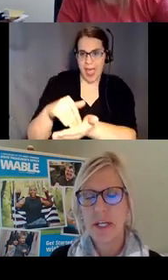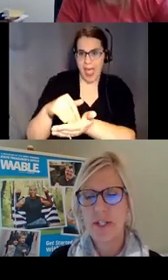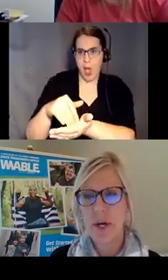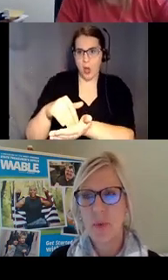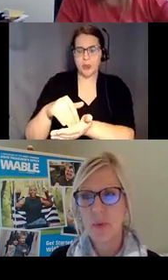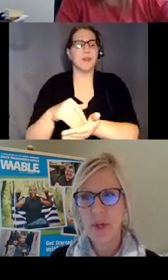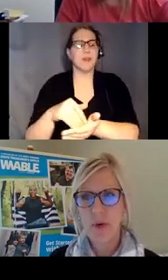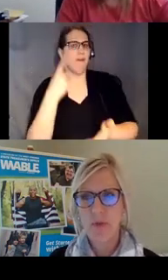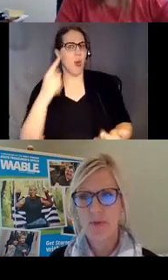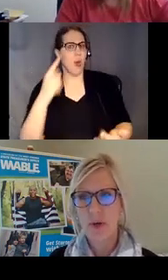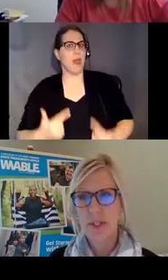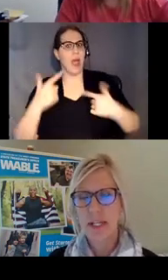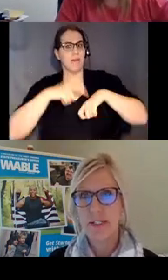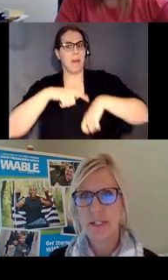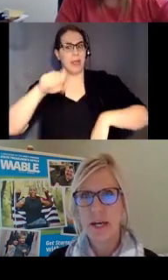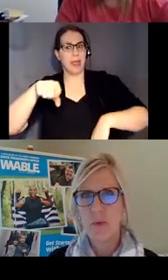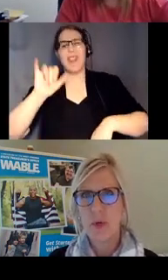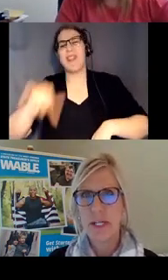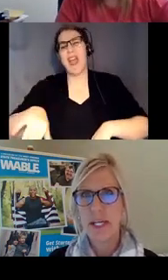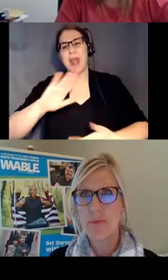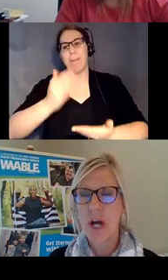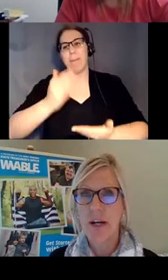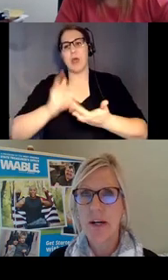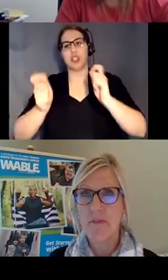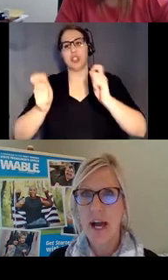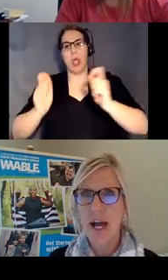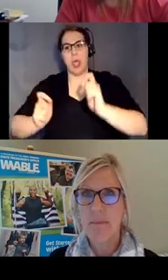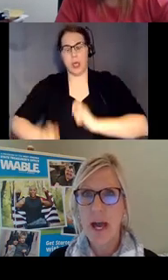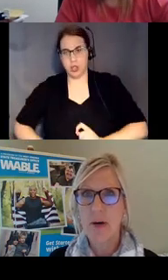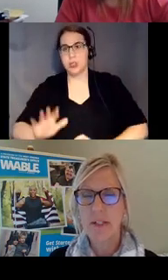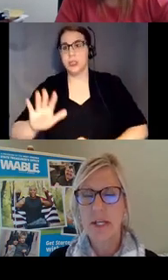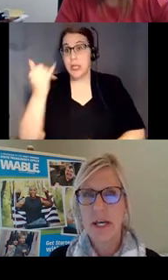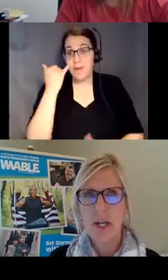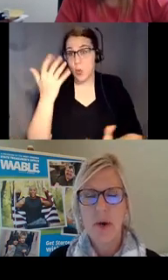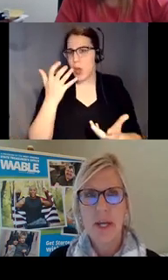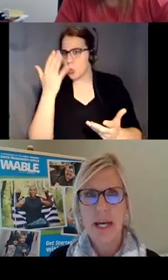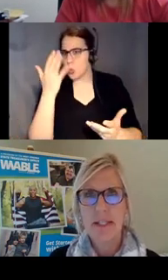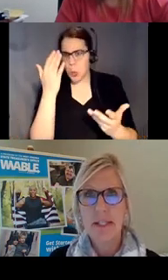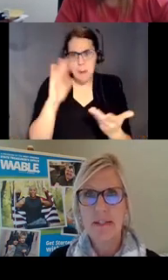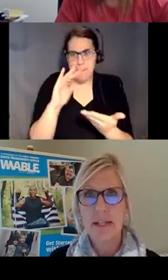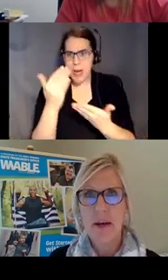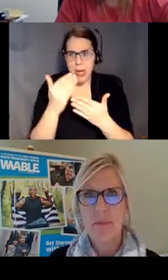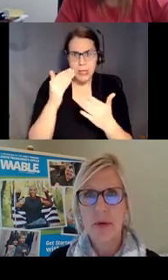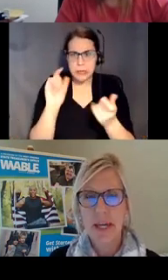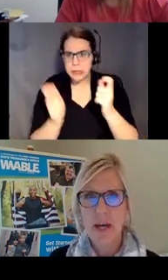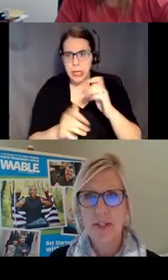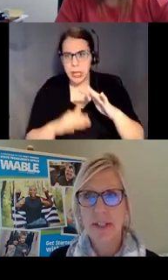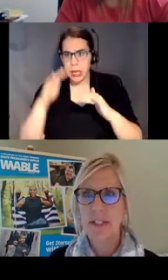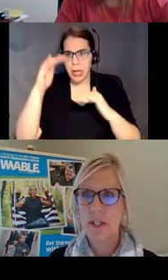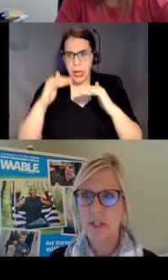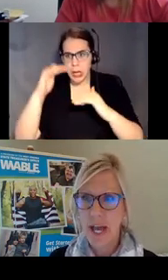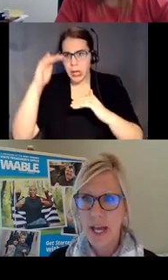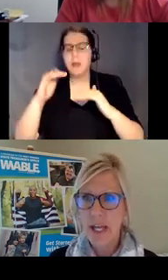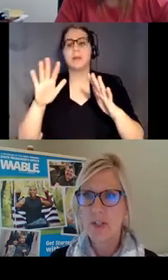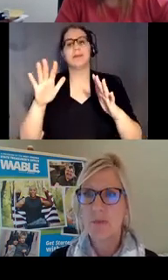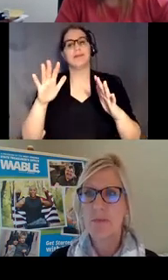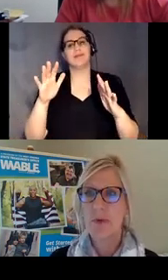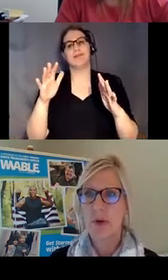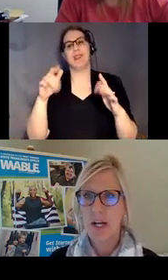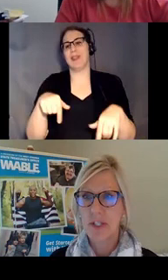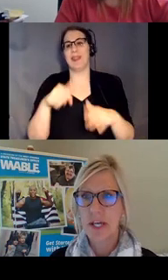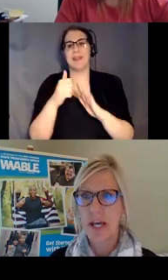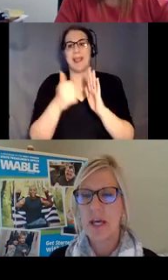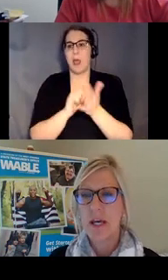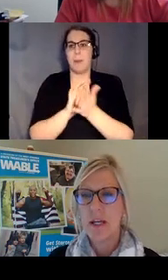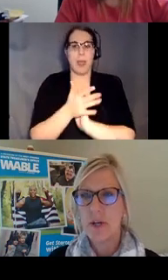changes. So, you know, for folks that want to keep track of that amount, you know, and as these accounts continue to age and people